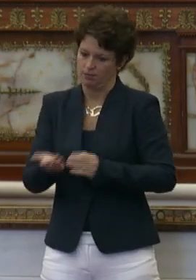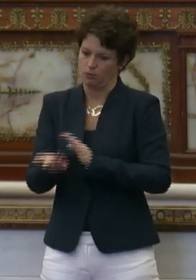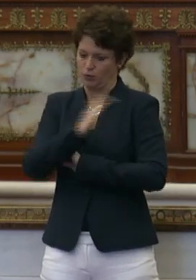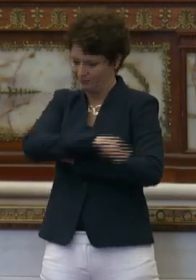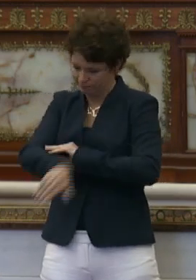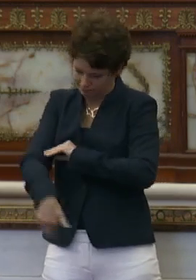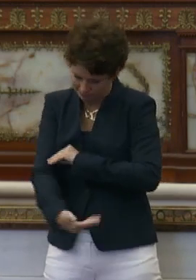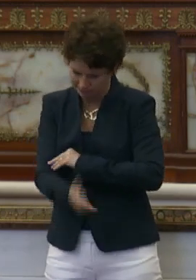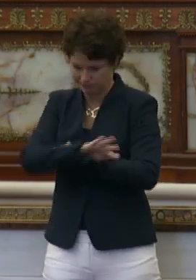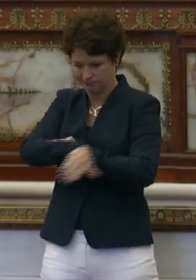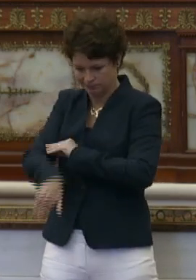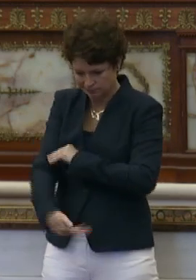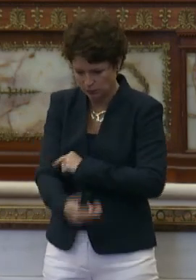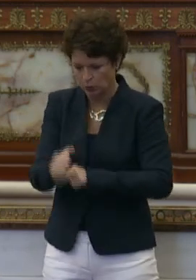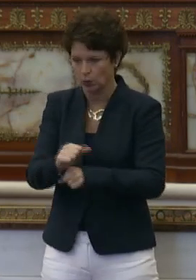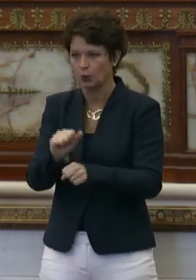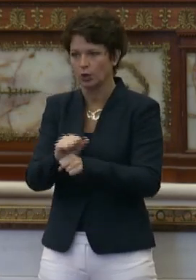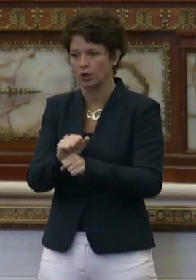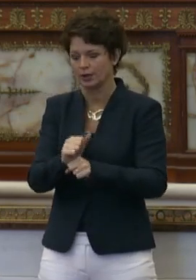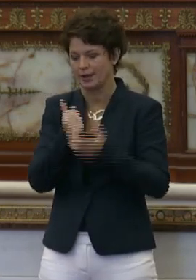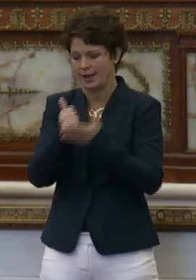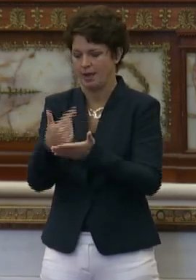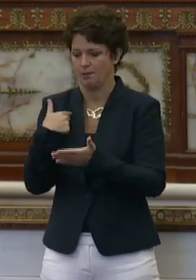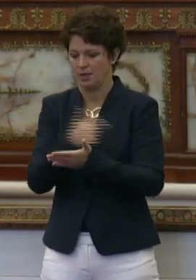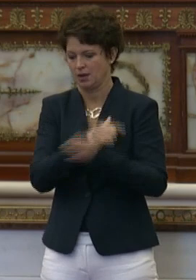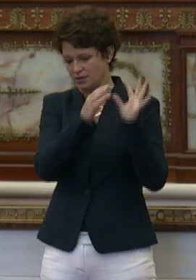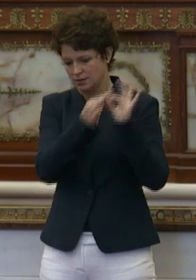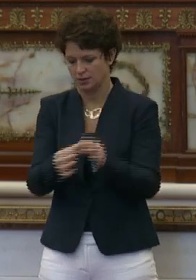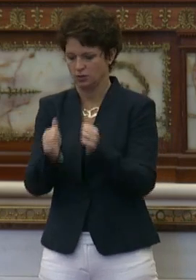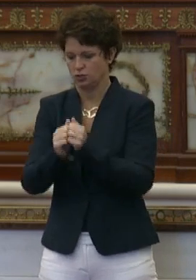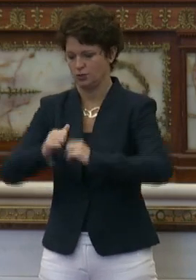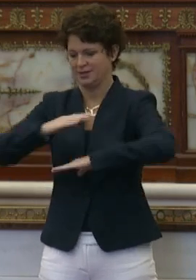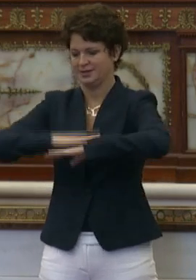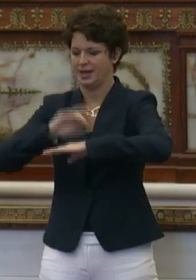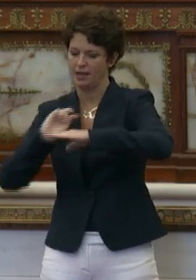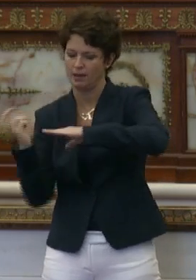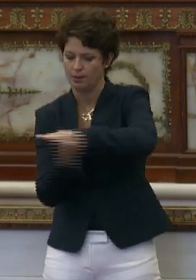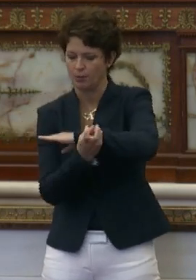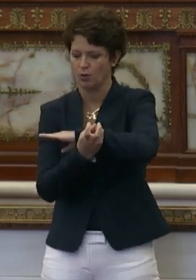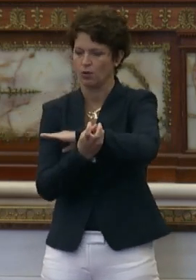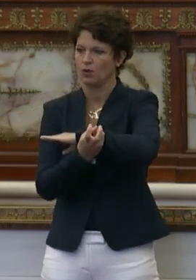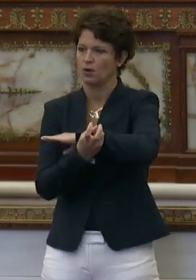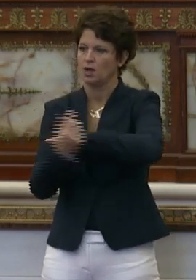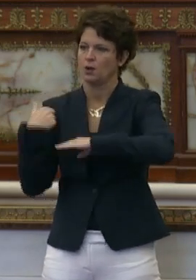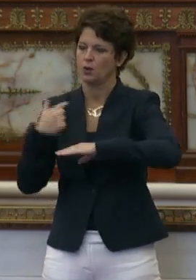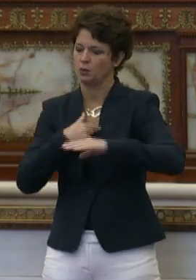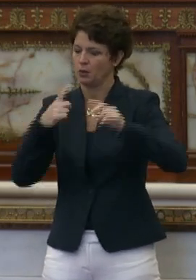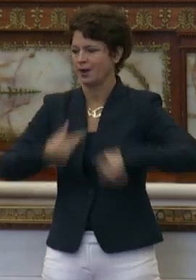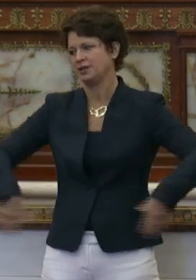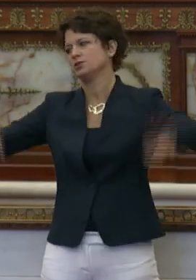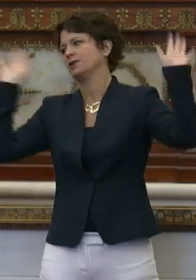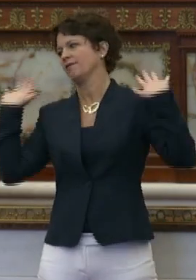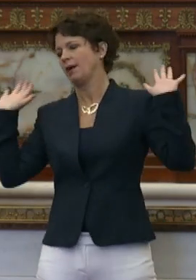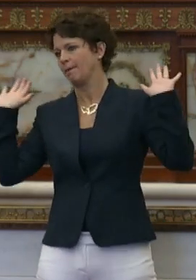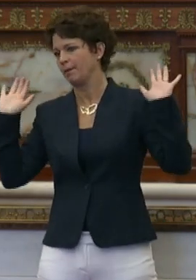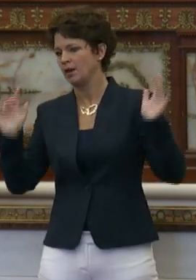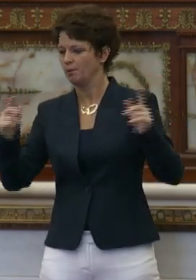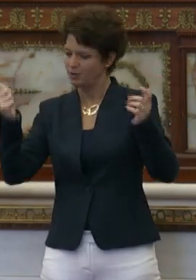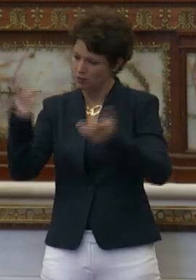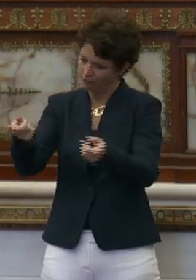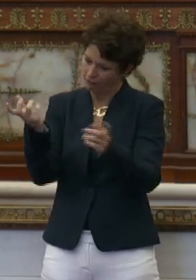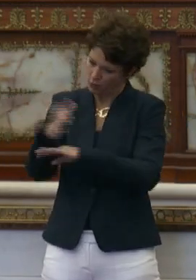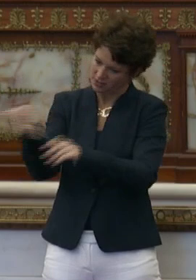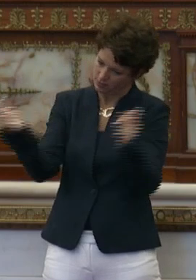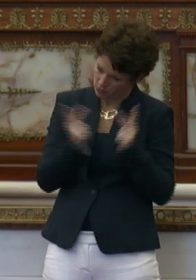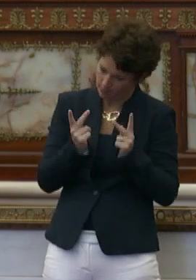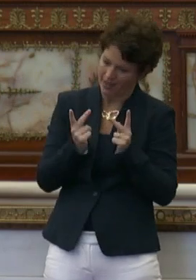morning and bringing us all back to the table when we all just wanted to throw our hands up and leave. So thank you very